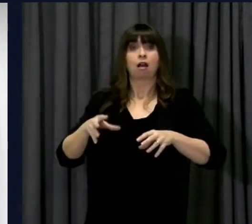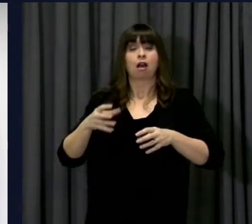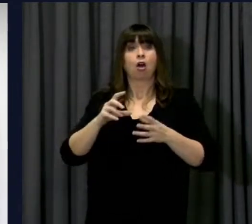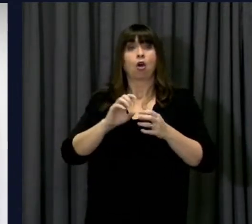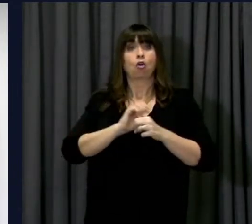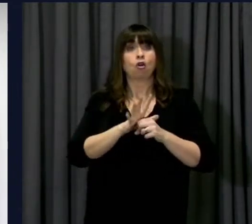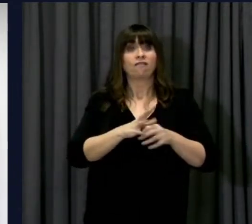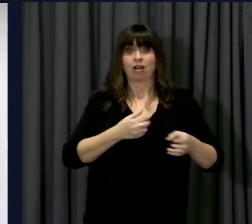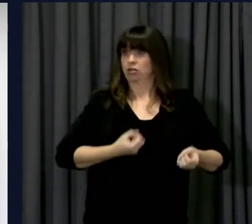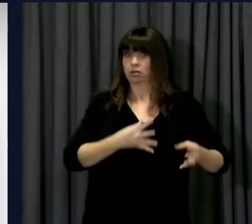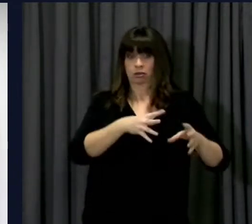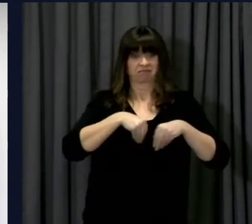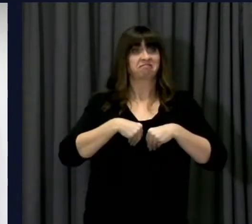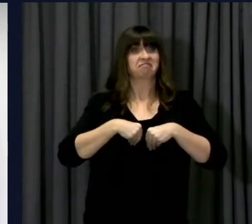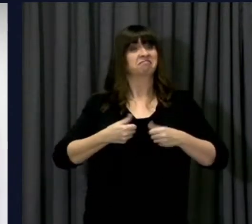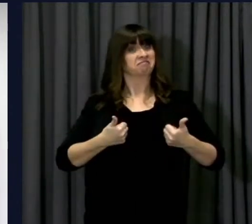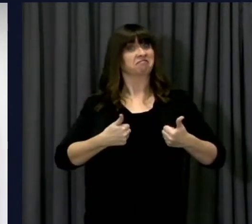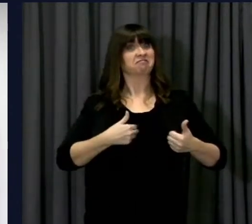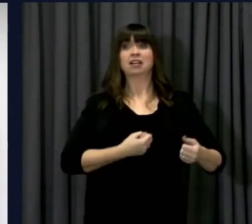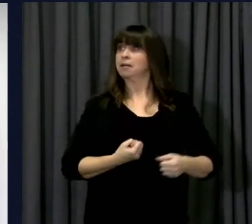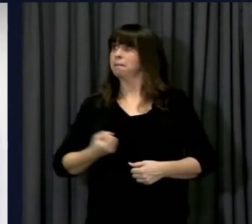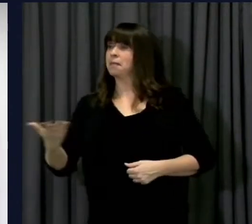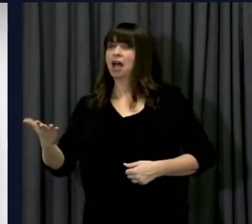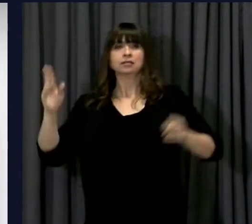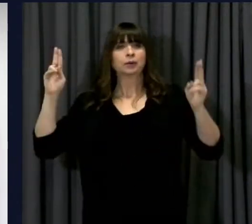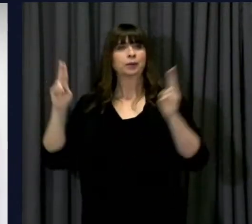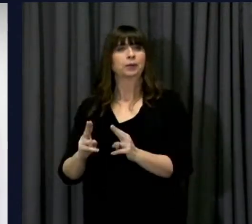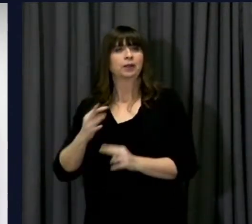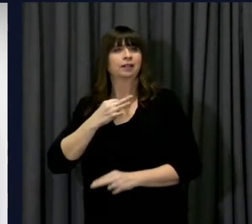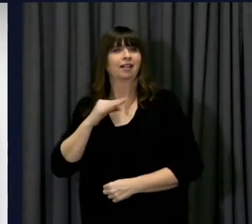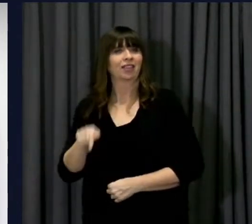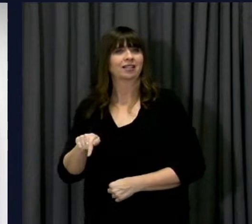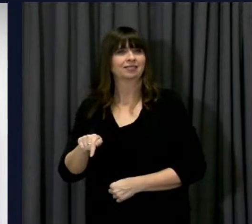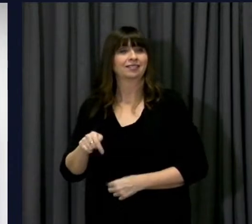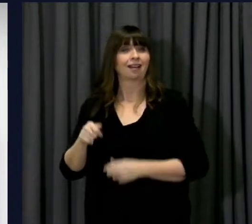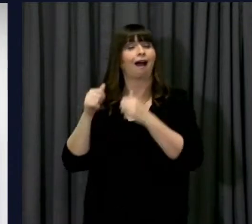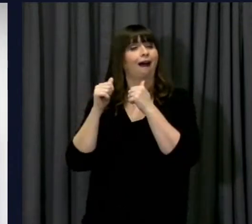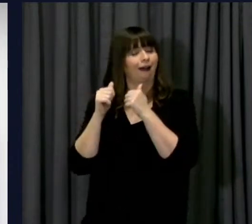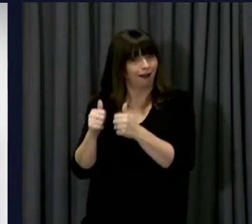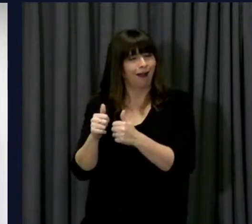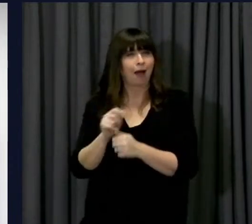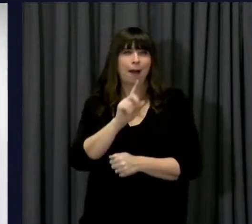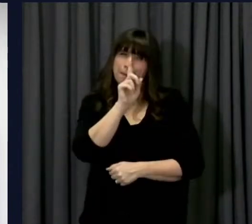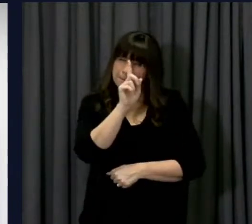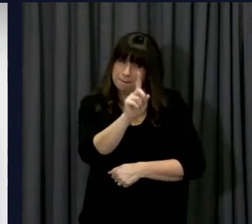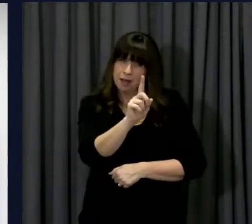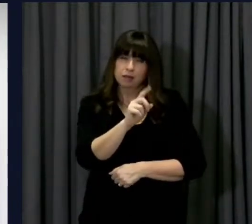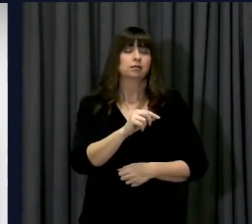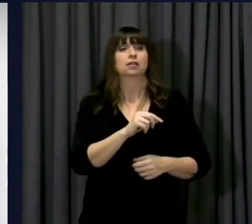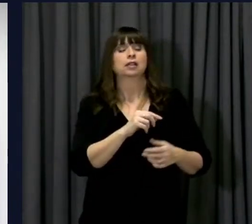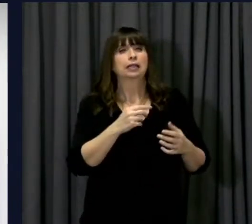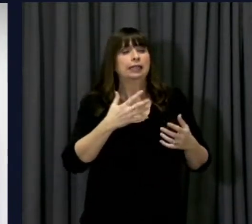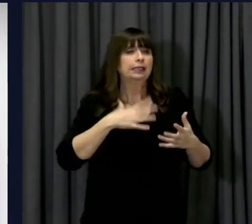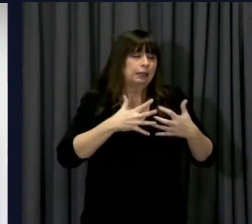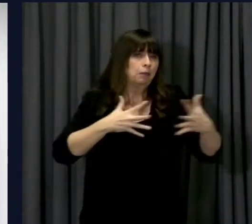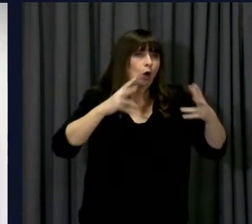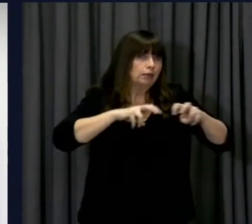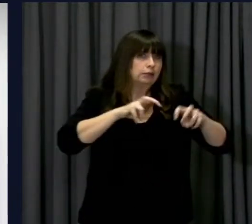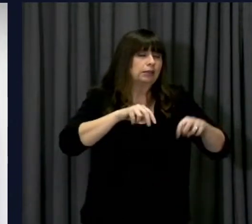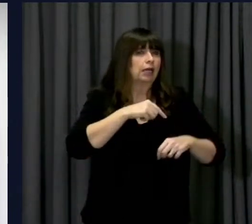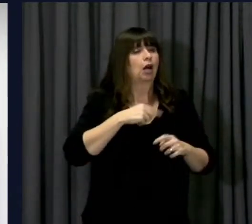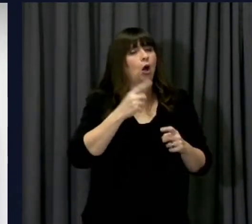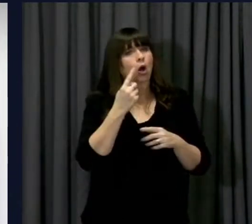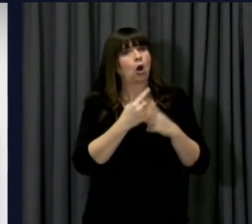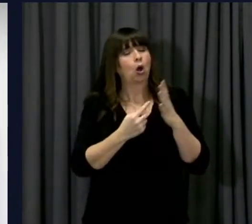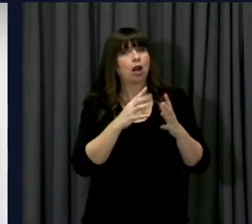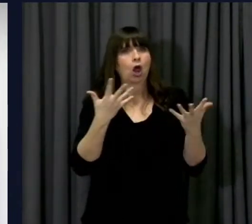need to understand where the variant is and what its characteristics are, and I don't think it would be right for me to speculate on what it might be, because that would, I think,